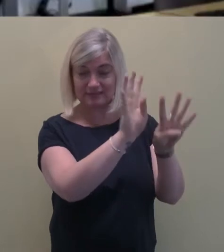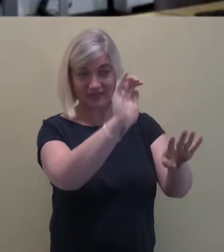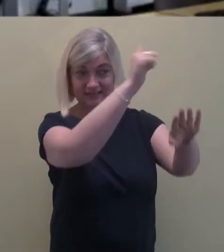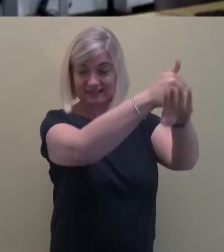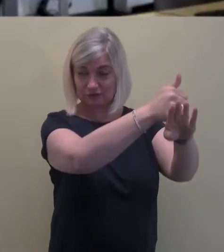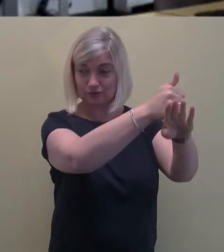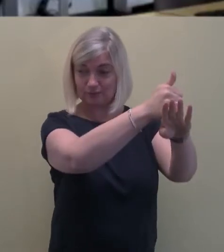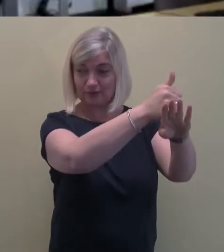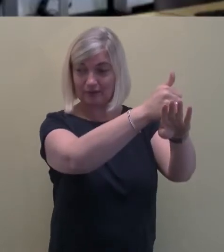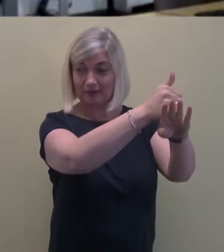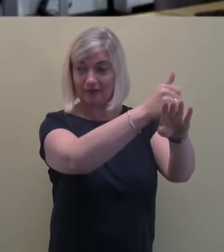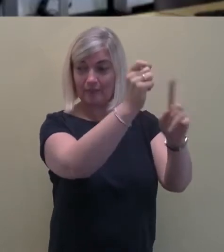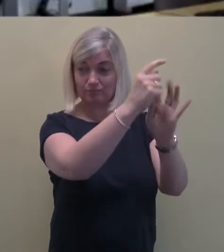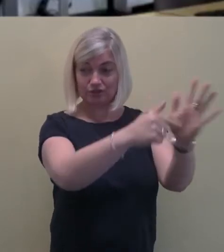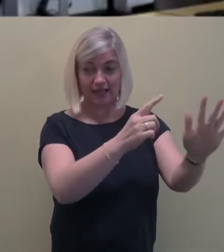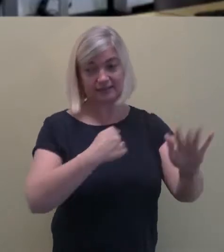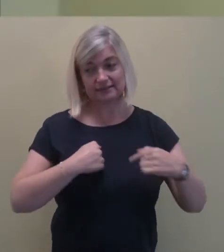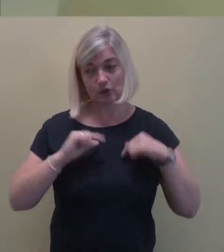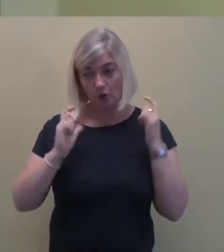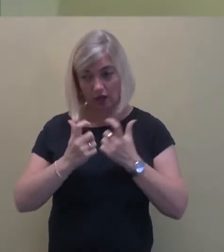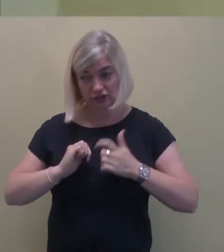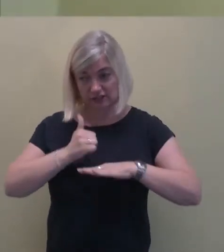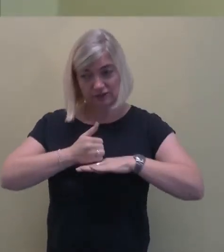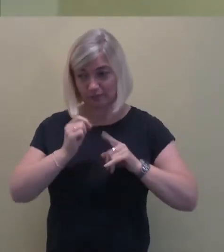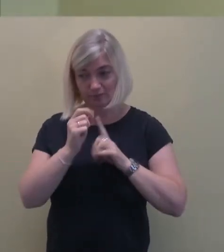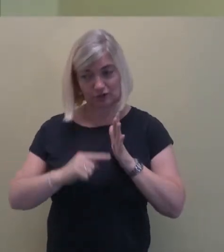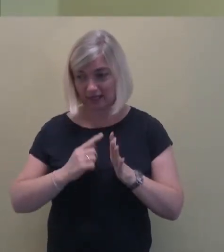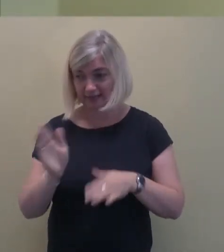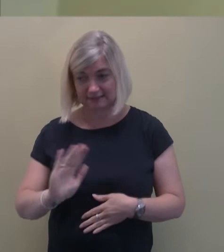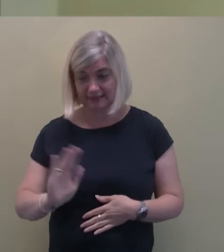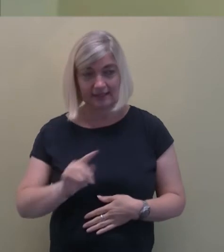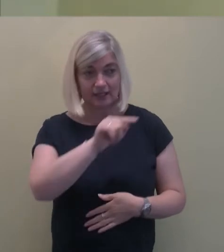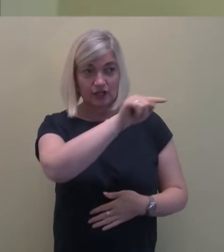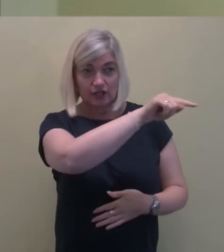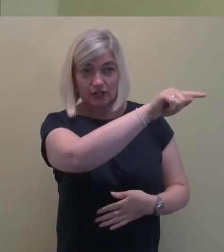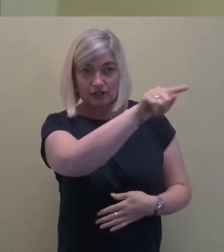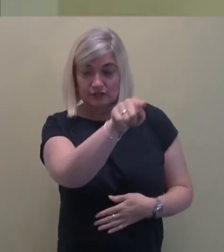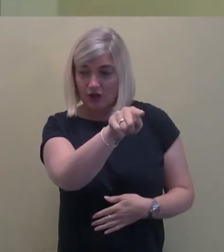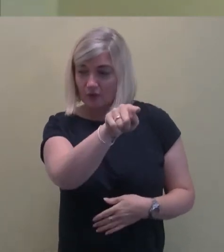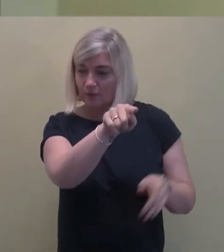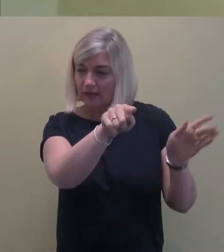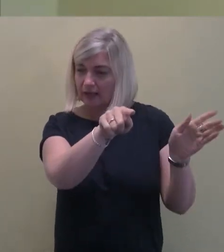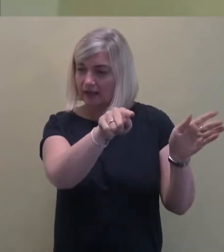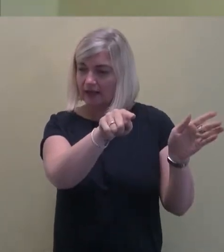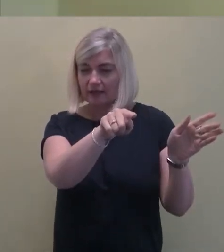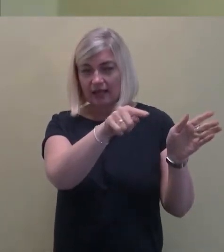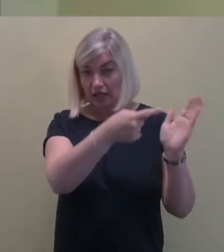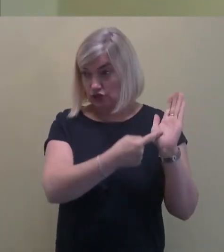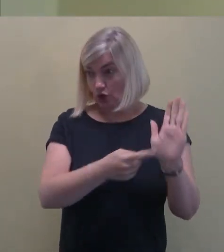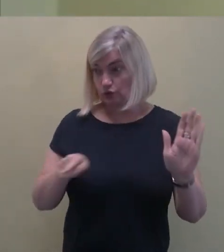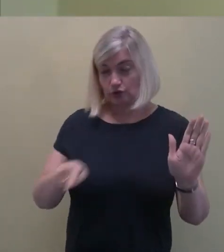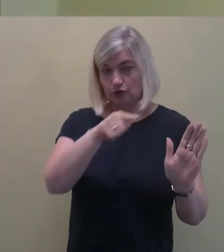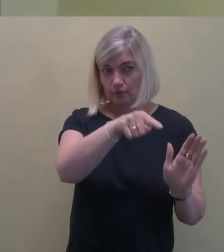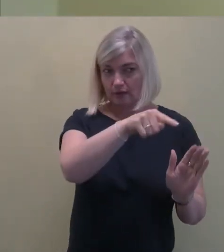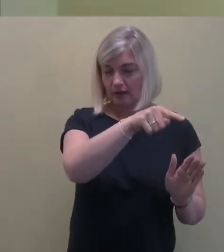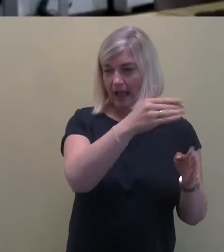more employable when they leave the college, isn't it? So and the projects basically simulate the job that you want to do. Yeah. So they'll simulate everything that you would actually